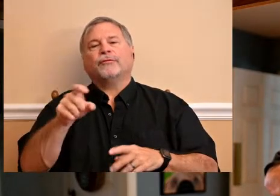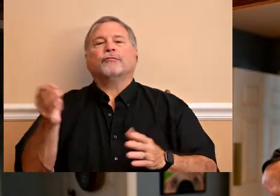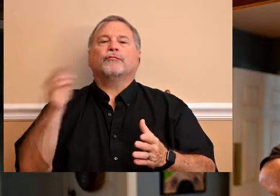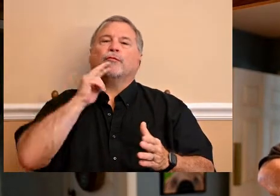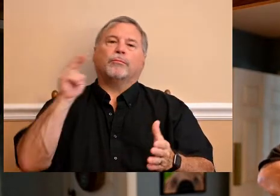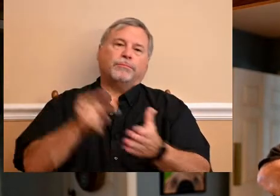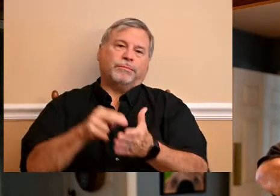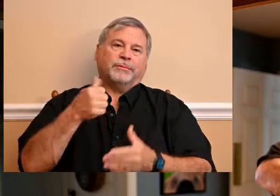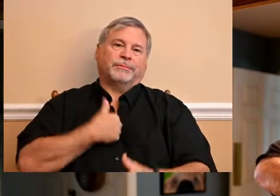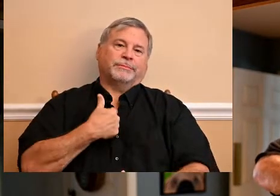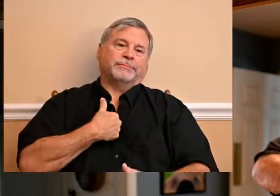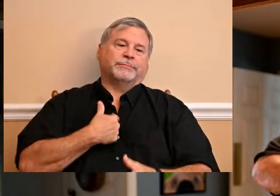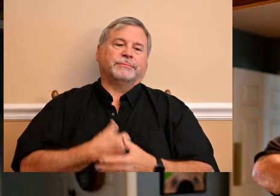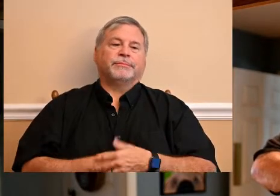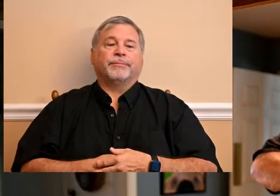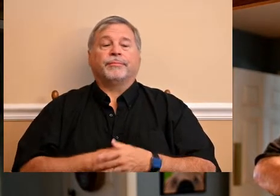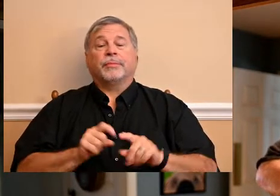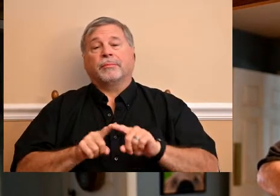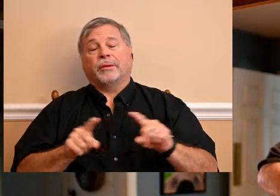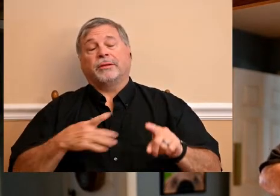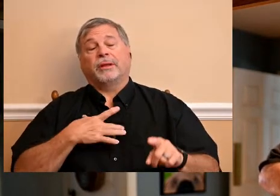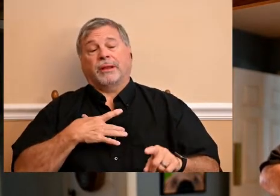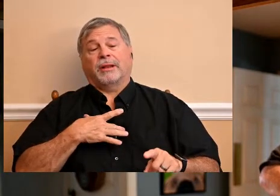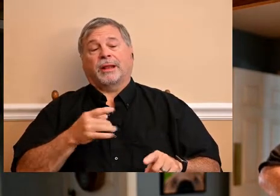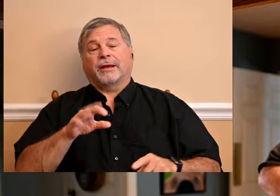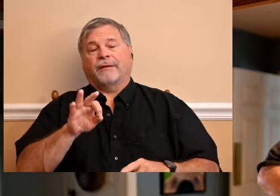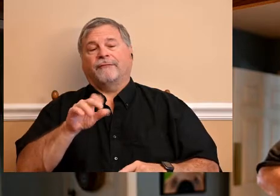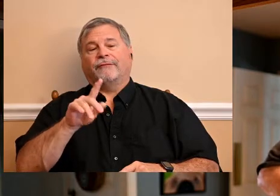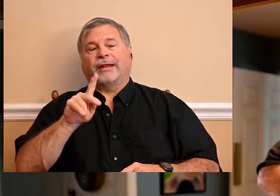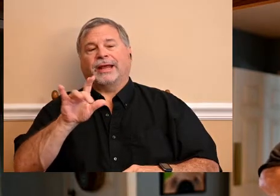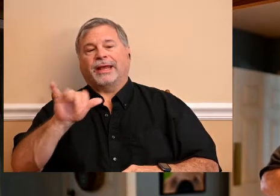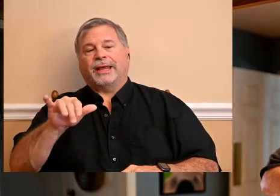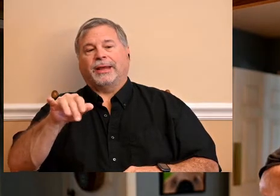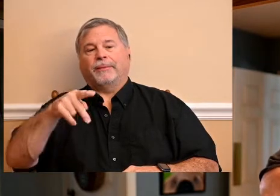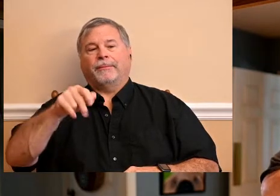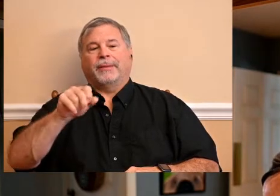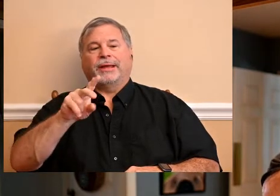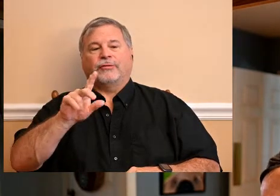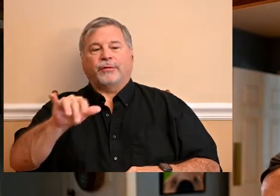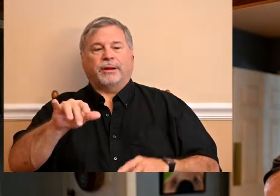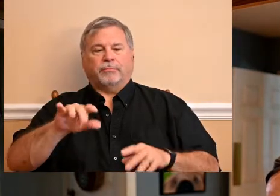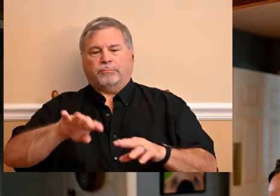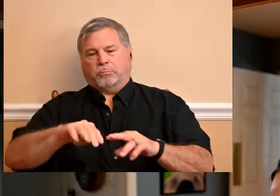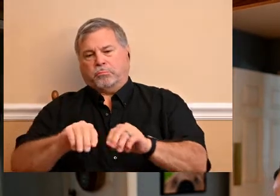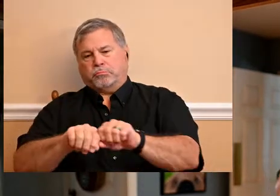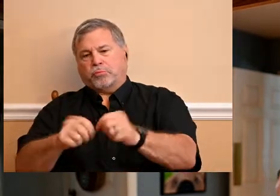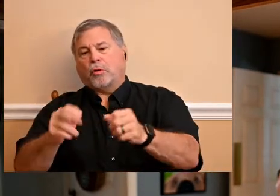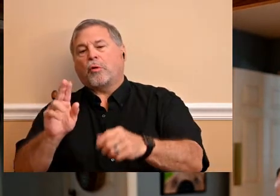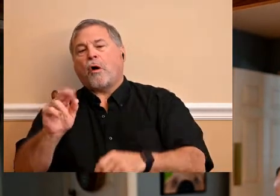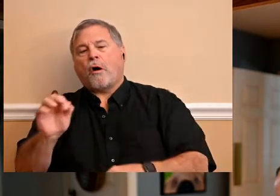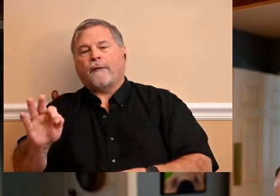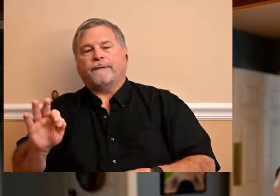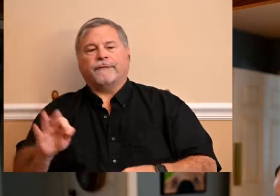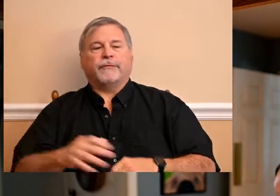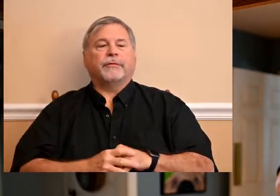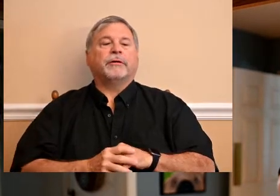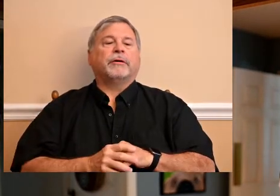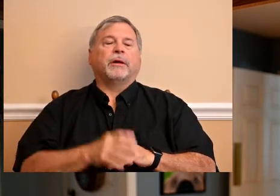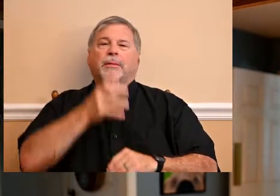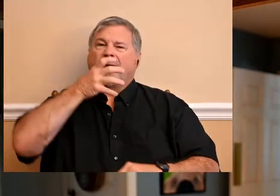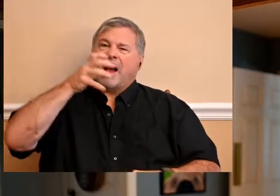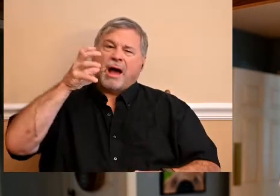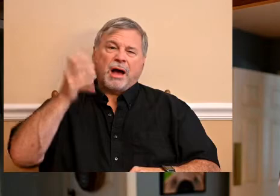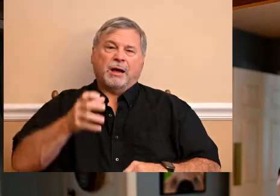again. But you want that flaky pastry. If you look at that, just broke